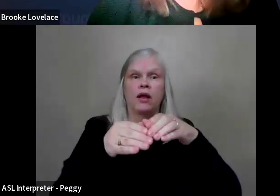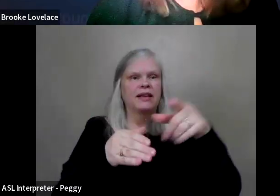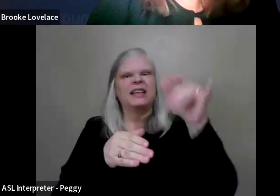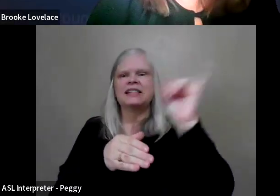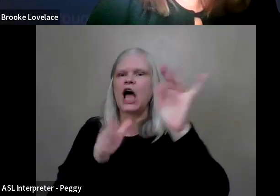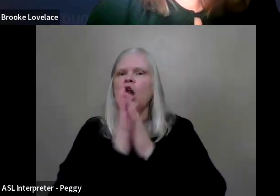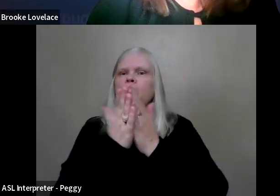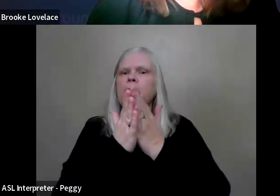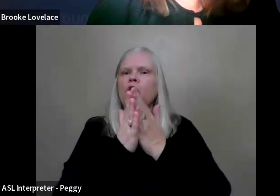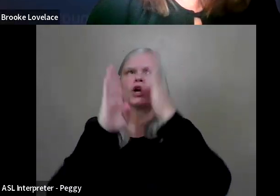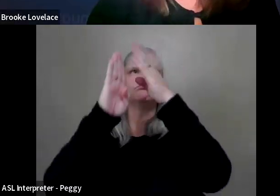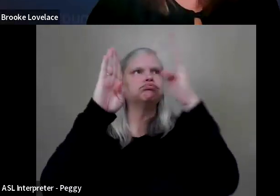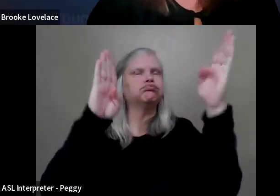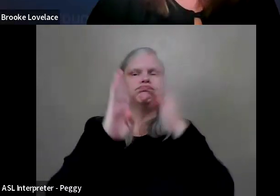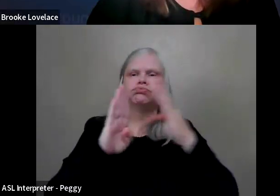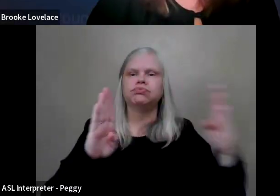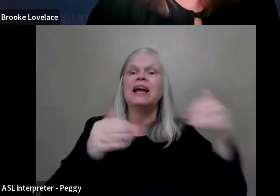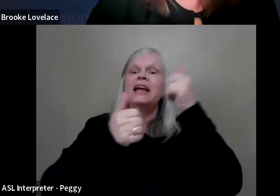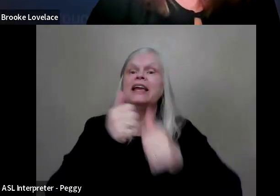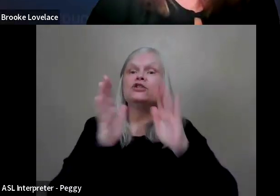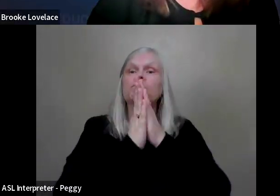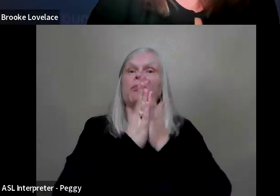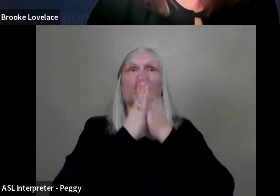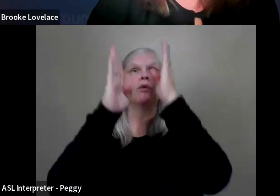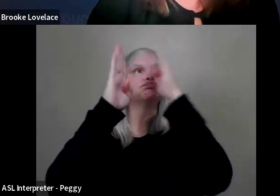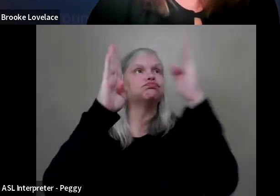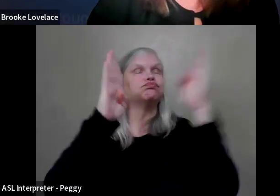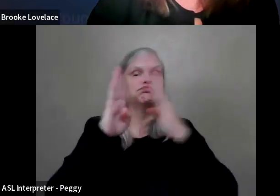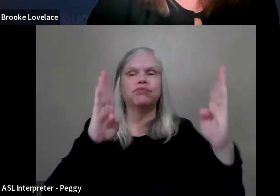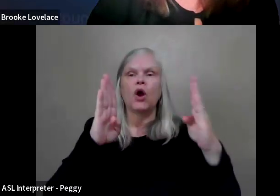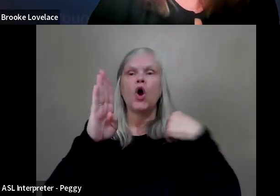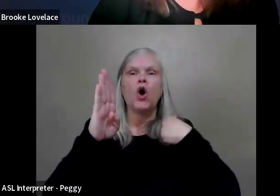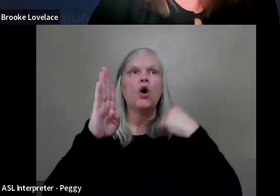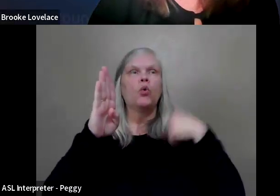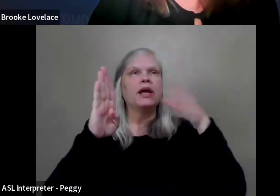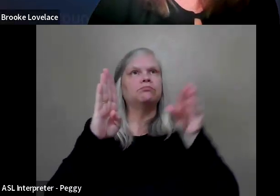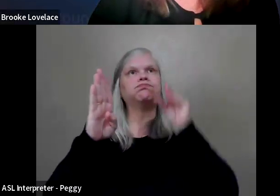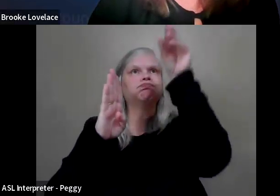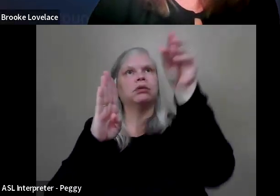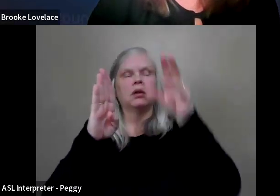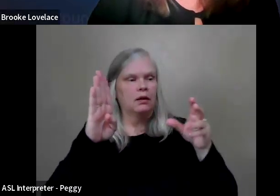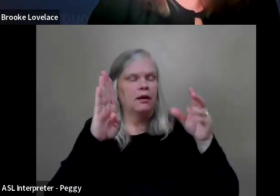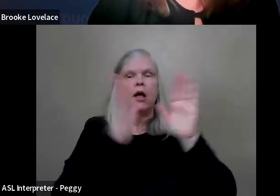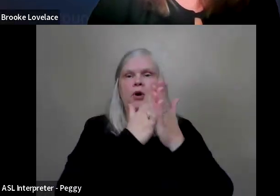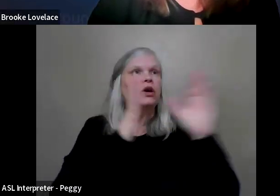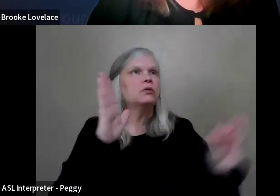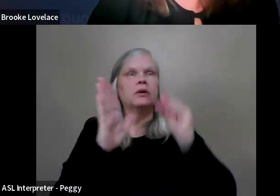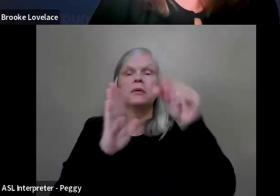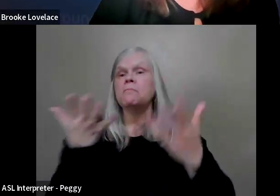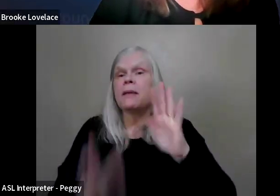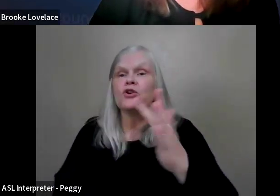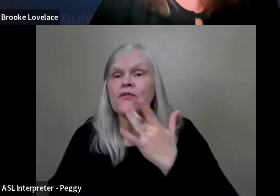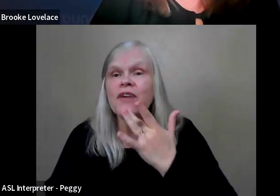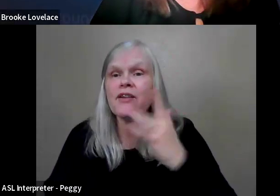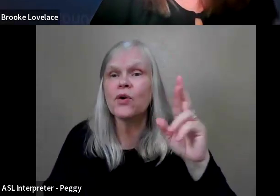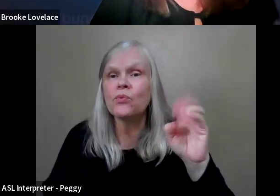bookcase, and every book stored on each shelf is something we store in our brain. So one book might be our favorite